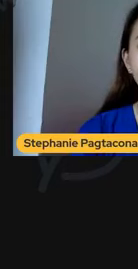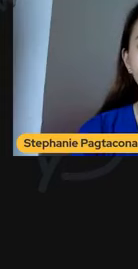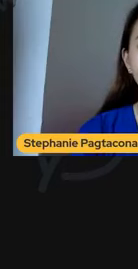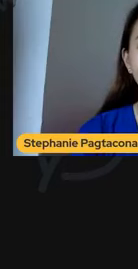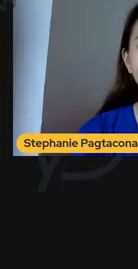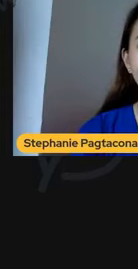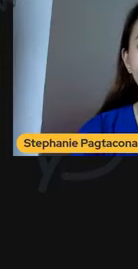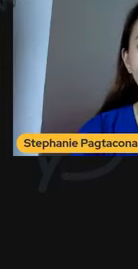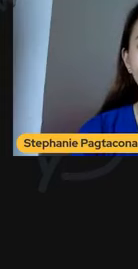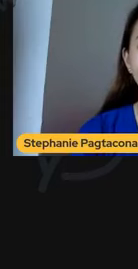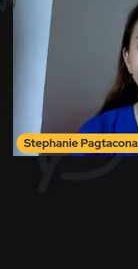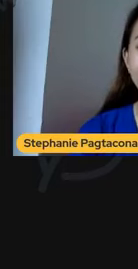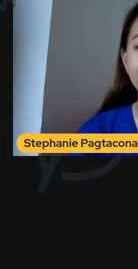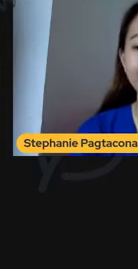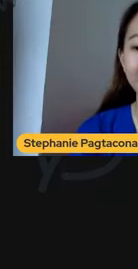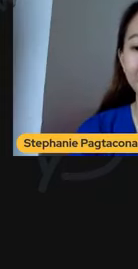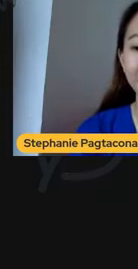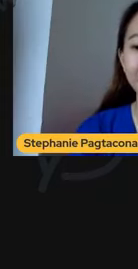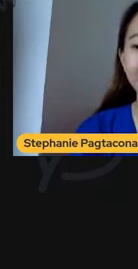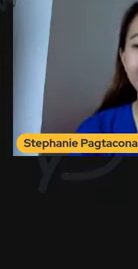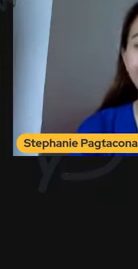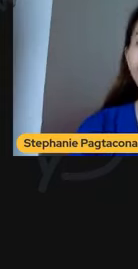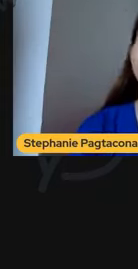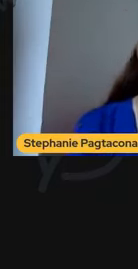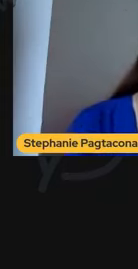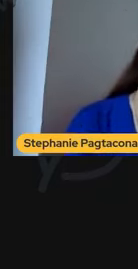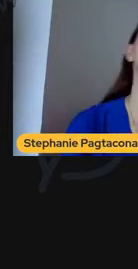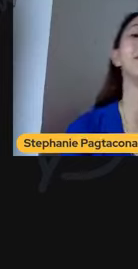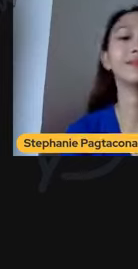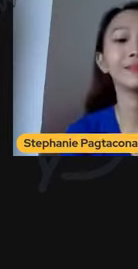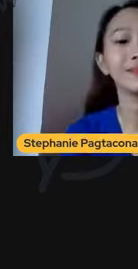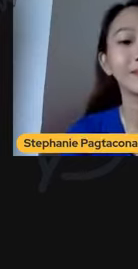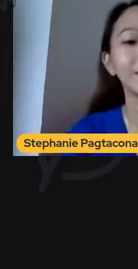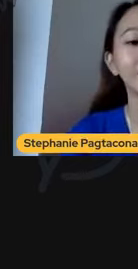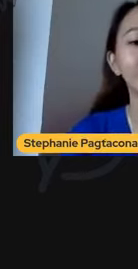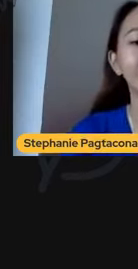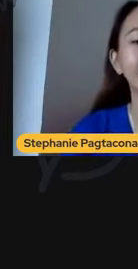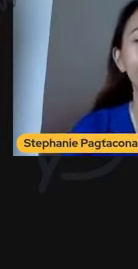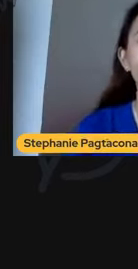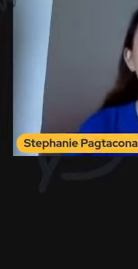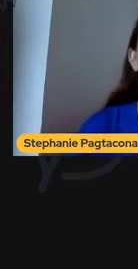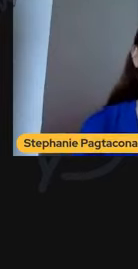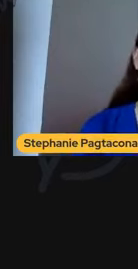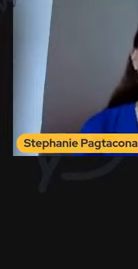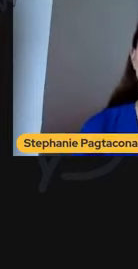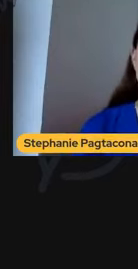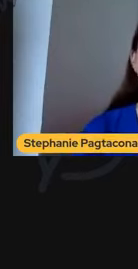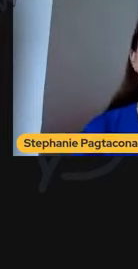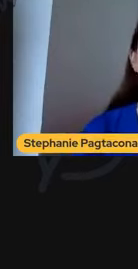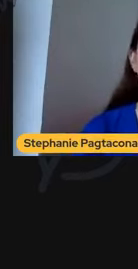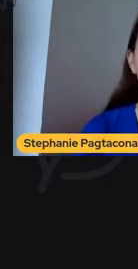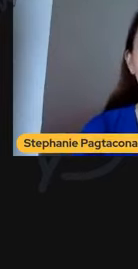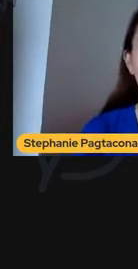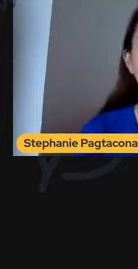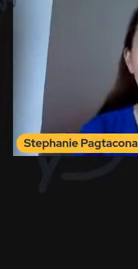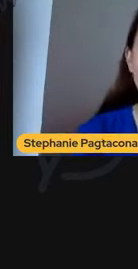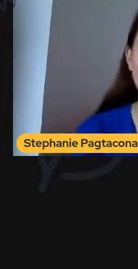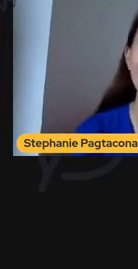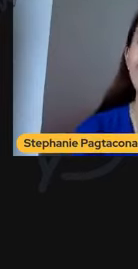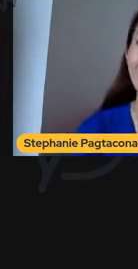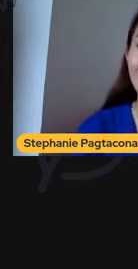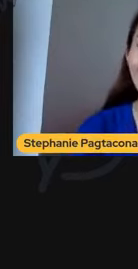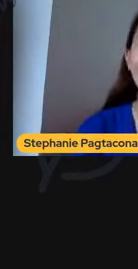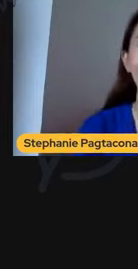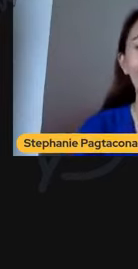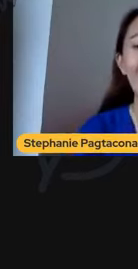Anyway, Steph, I have a question. Do you know what Hands in Inclusion is? Okay, Lexi, I will explain